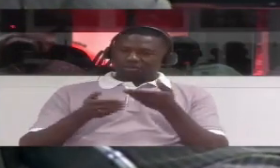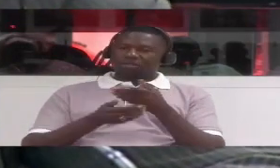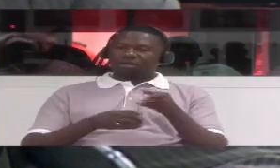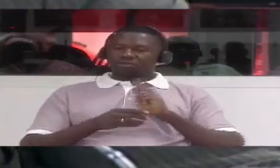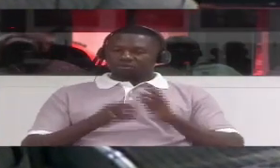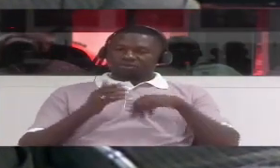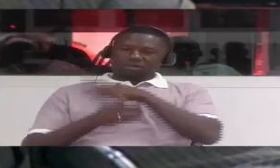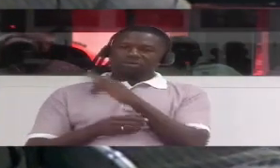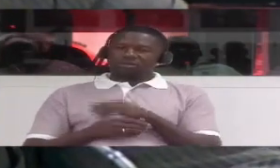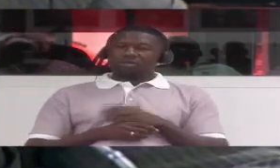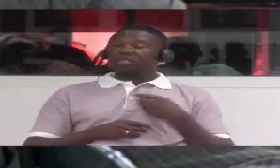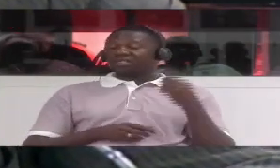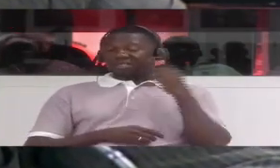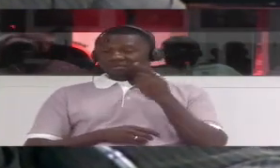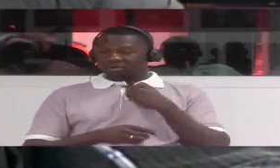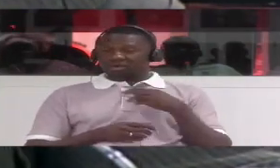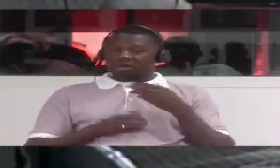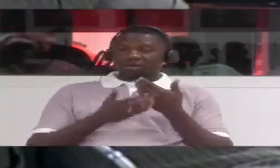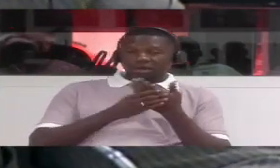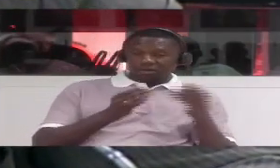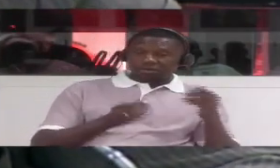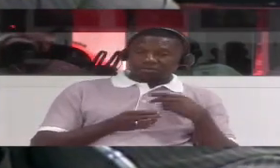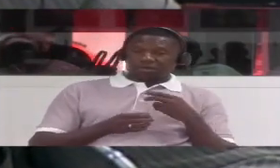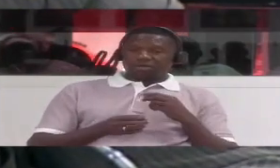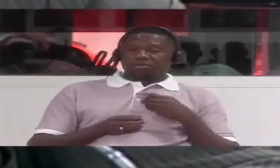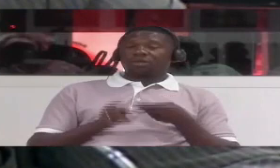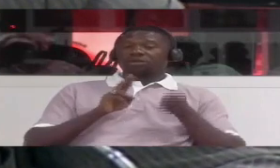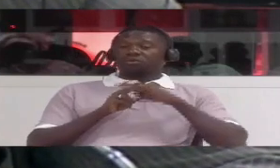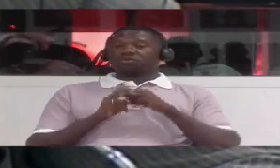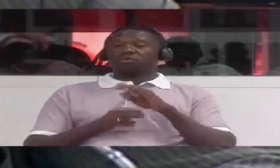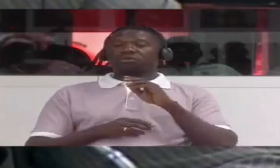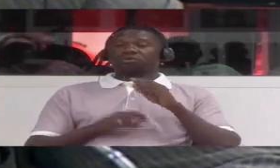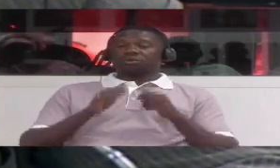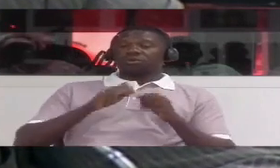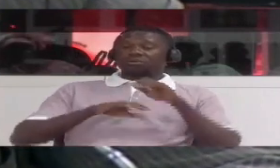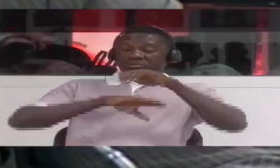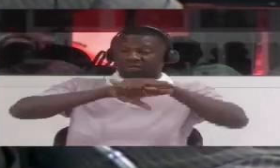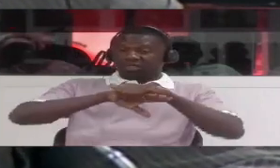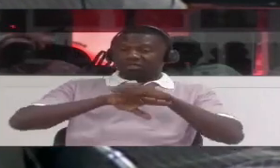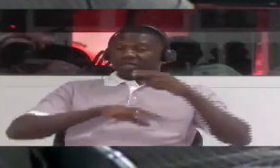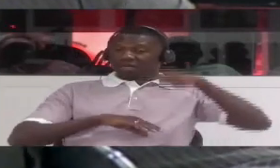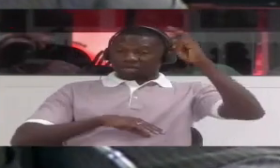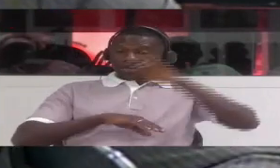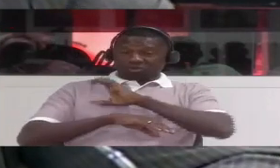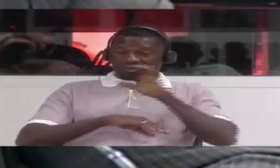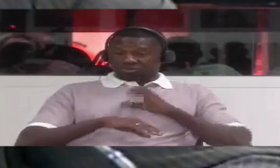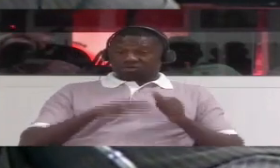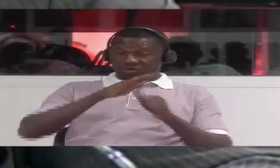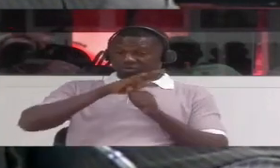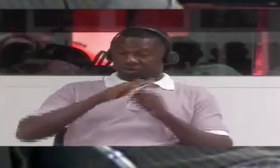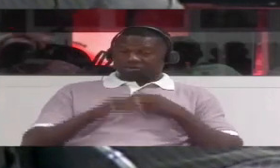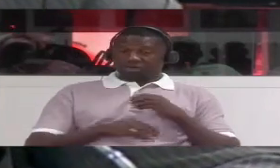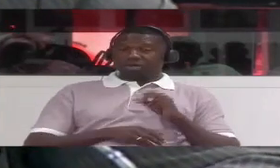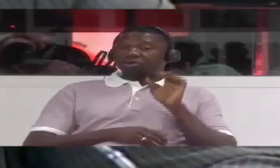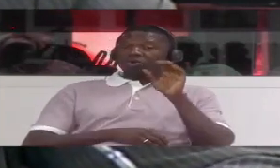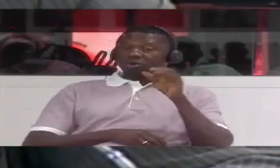booth and call the British High Commission. So I'm coming to report. I'm going to report. And immediately I left, I